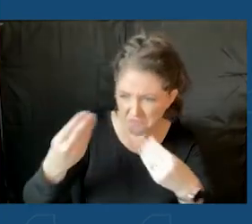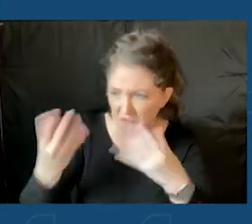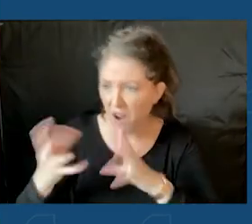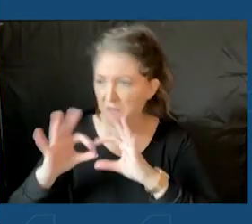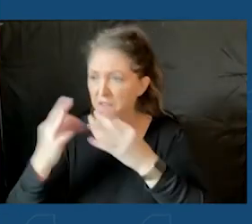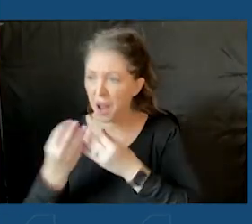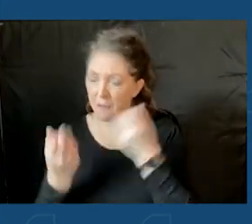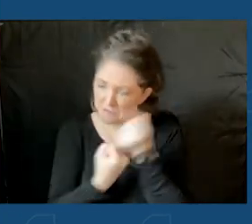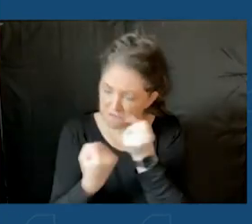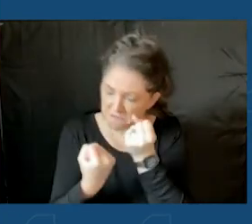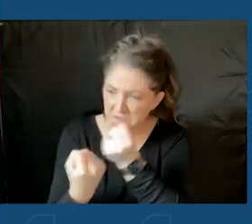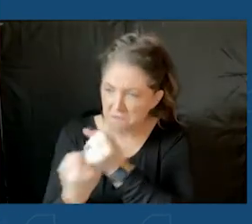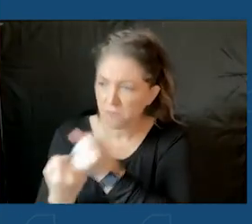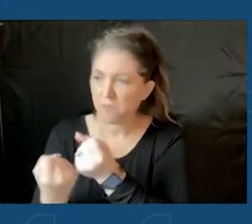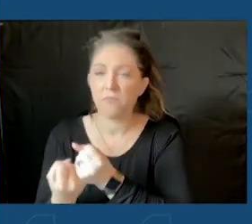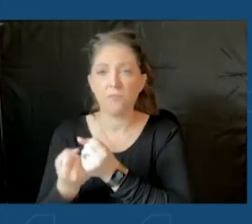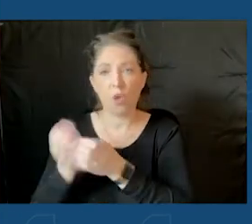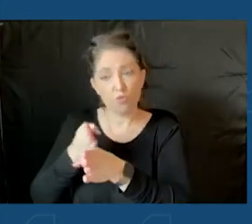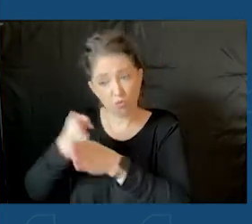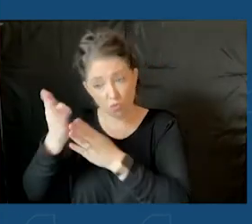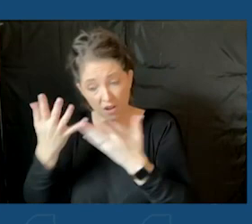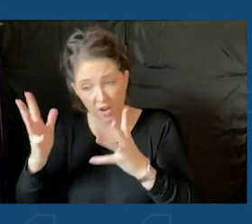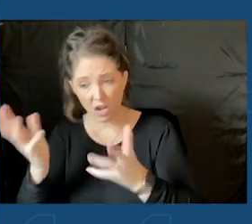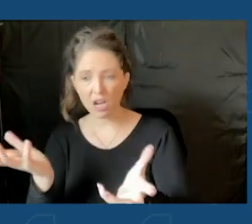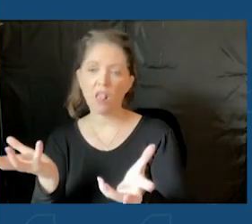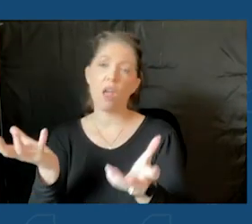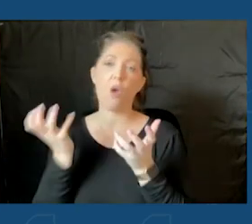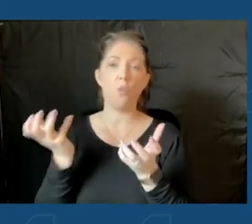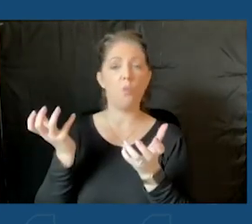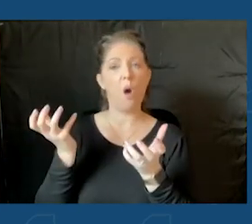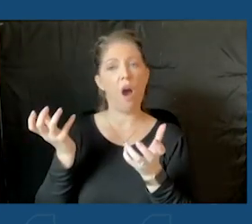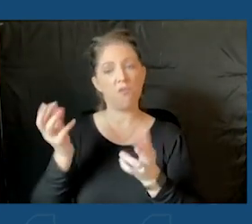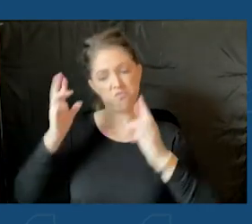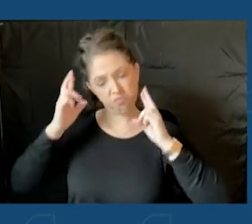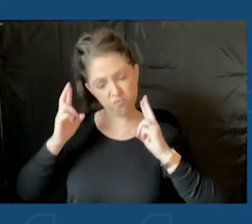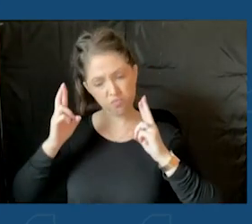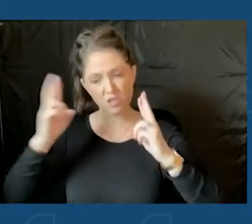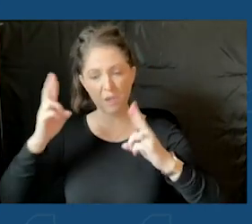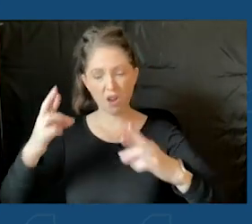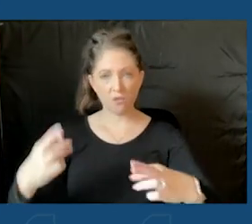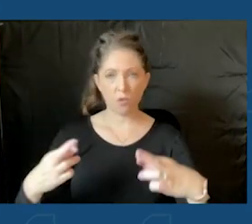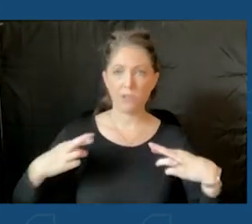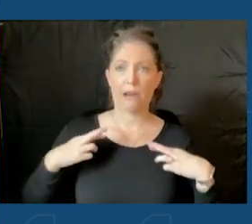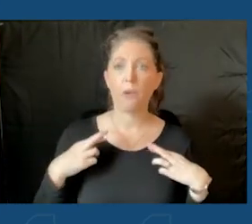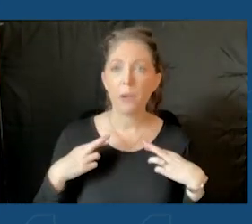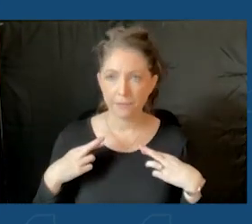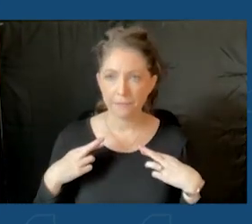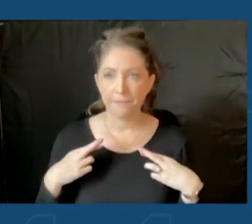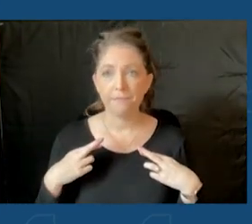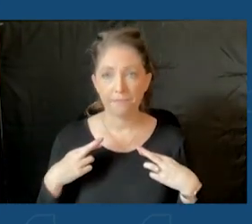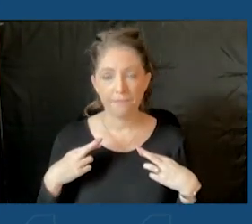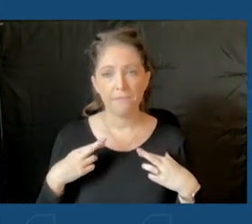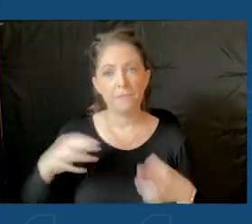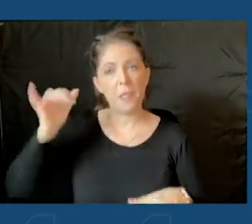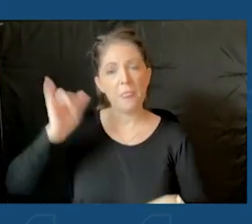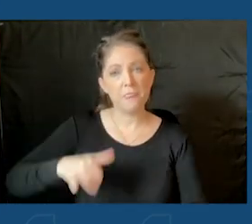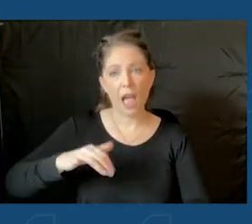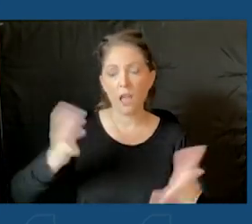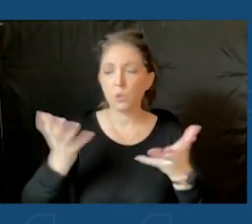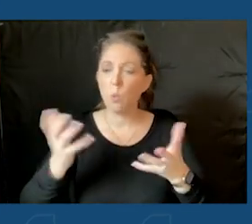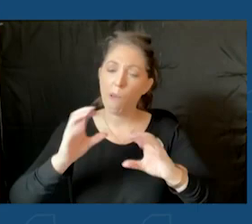career, they want to have a dignified and respectful retirement. And that is what organized